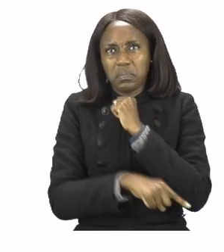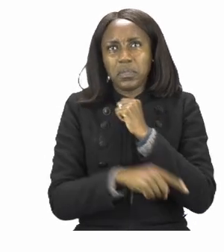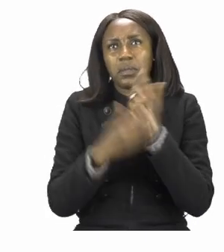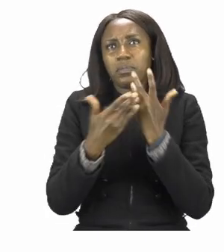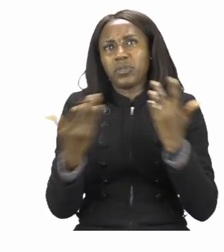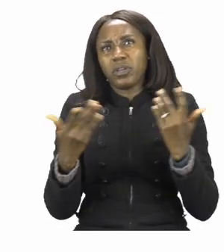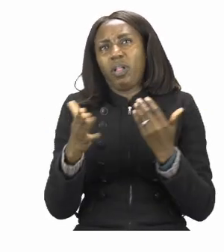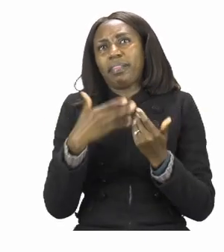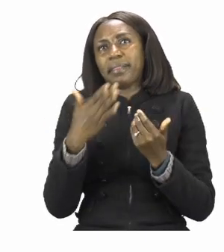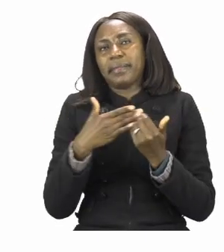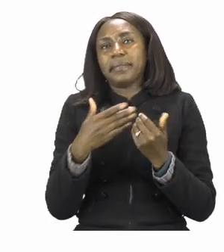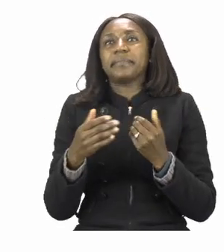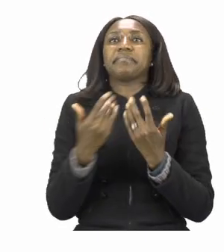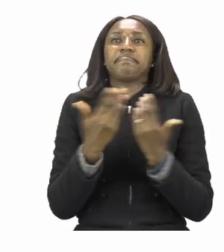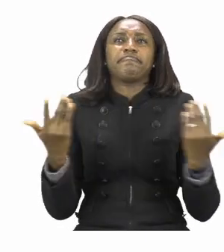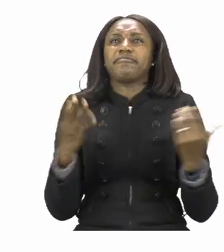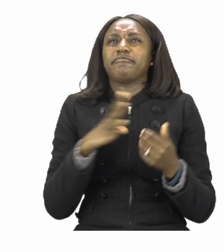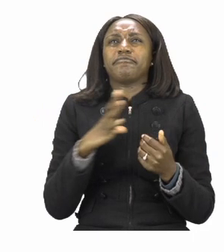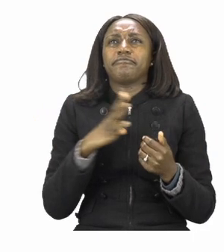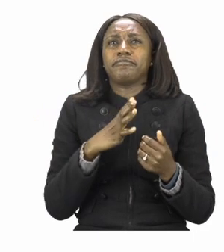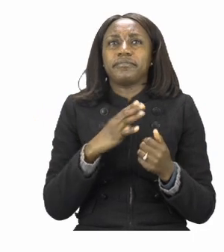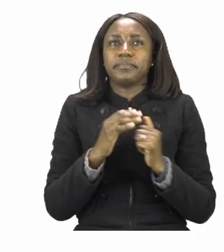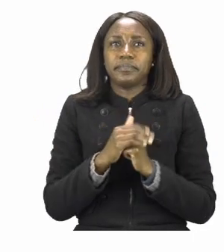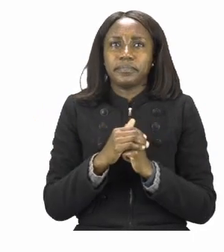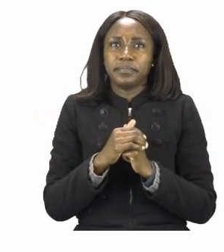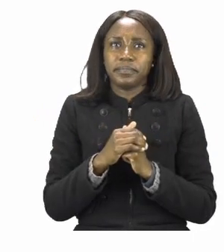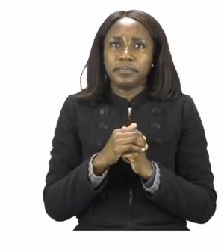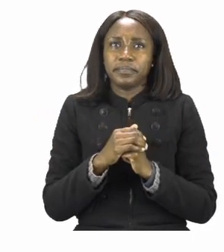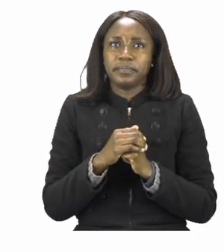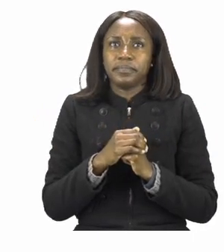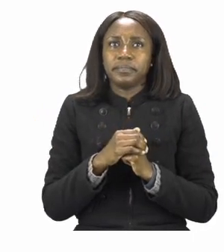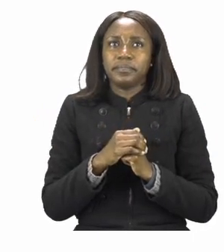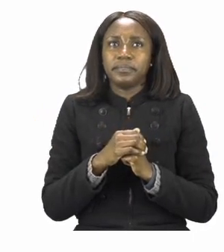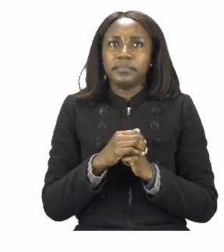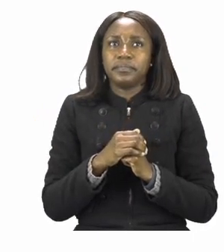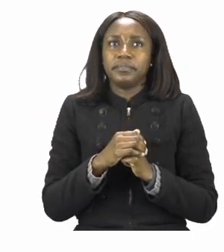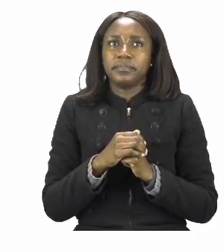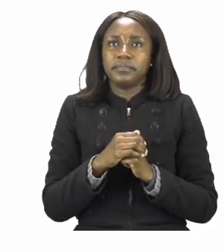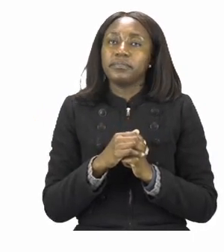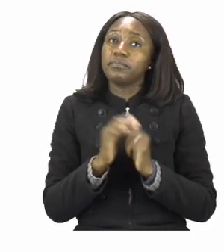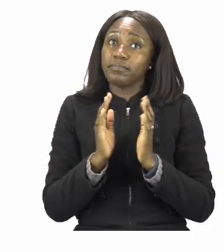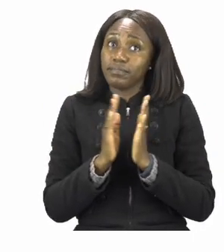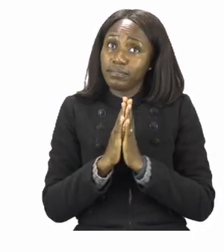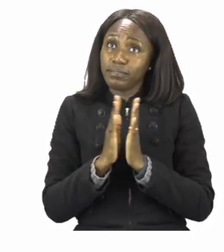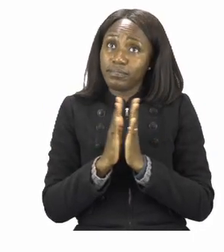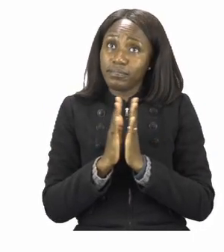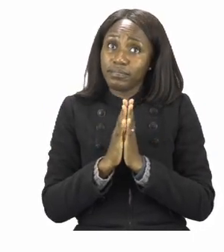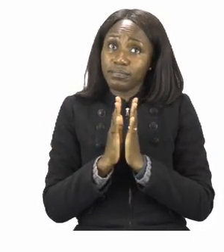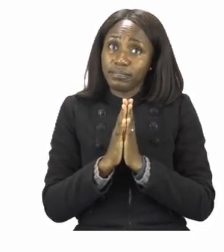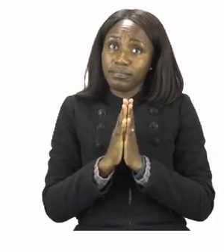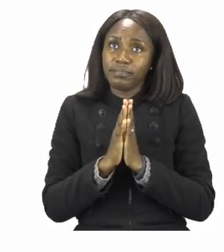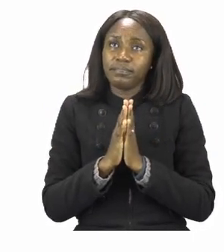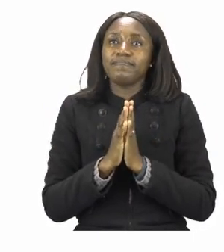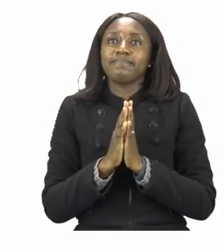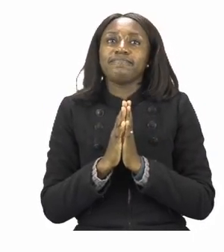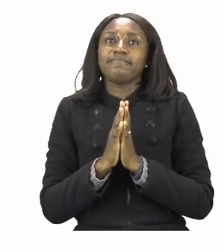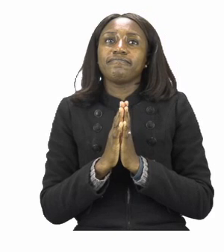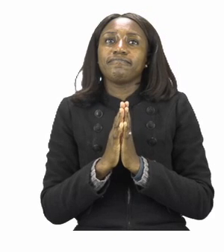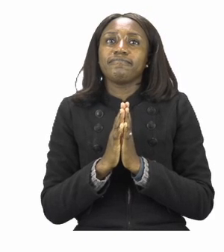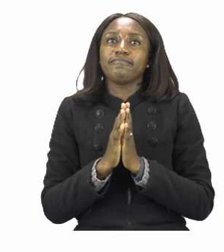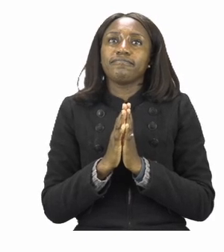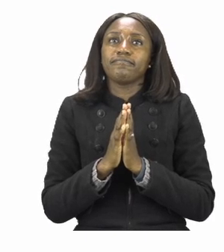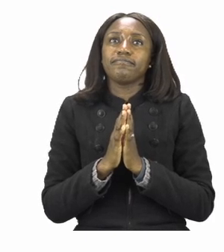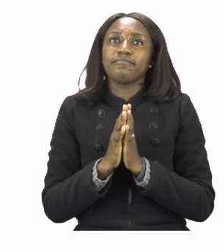or dark green. If you're going to use the green, make sure that it is clear. Circle